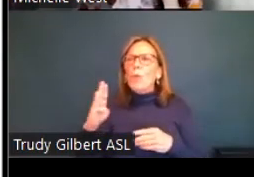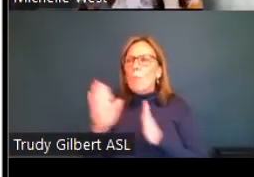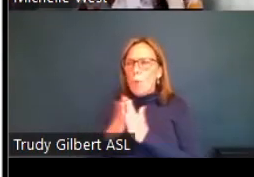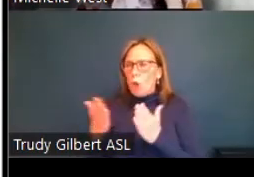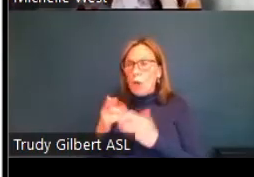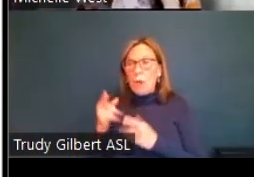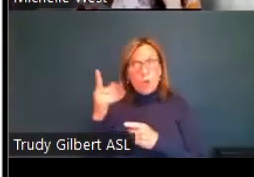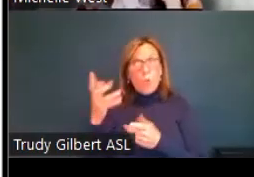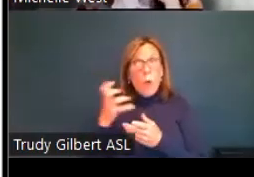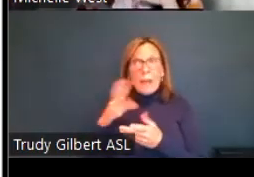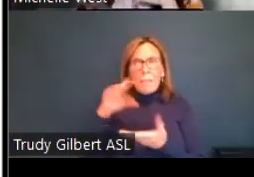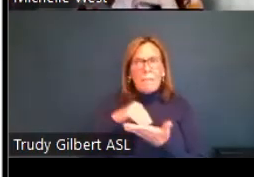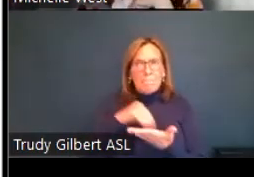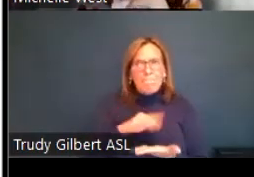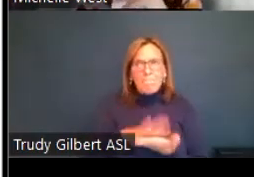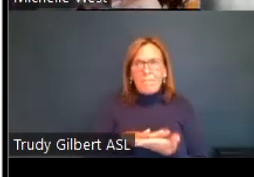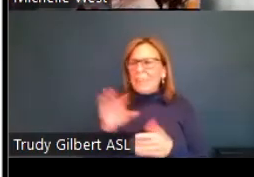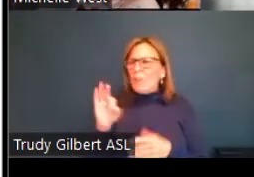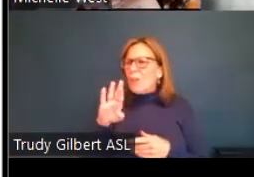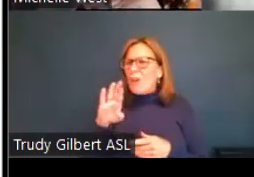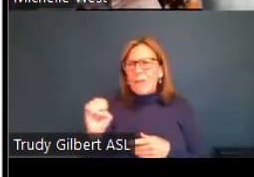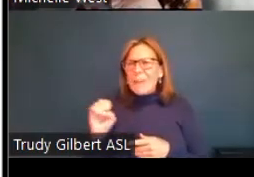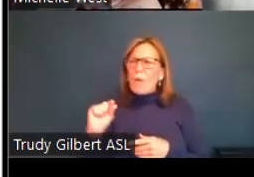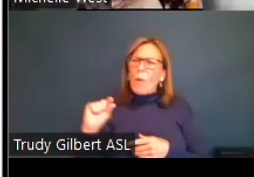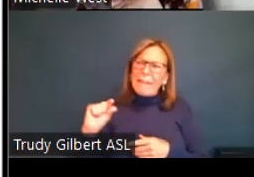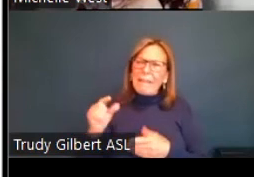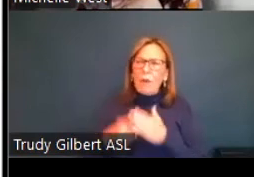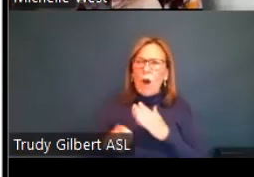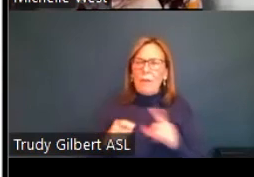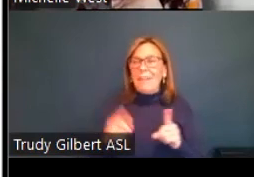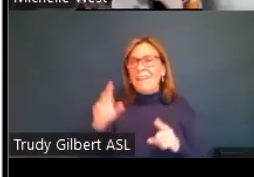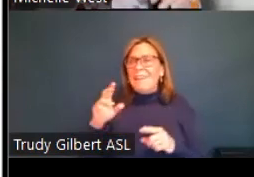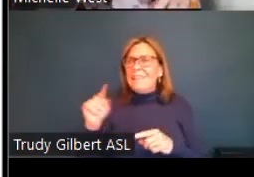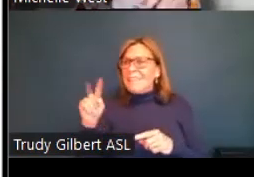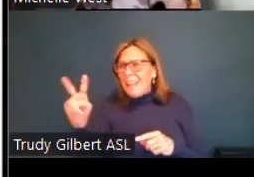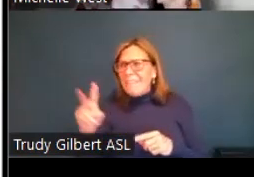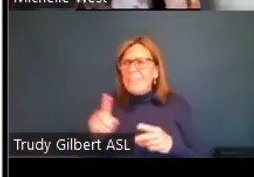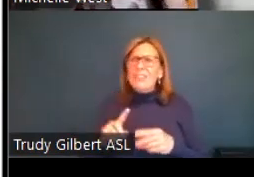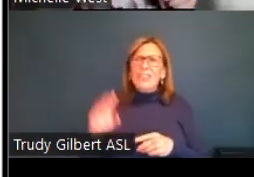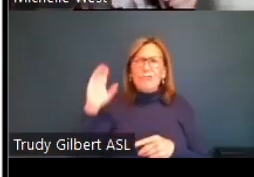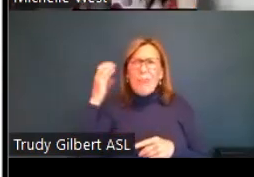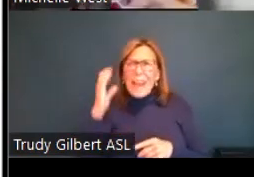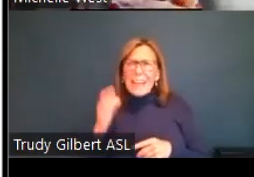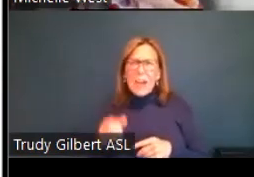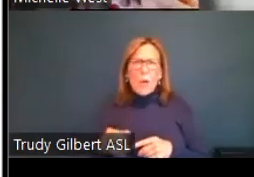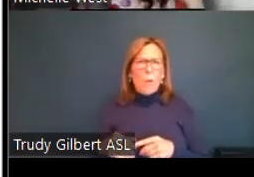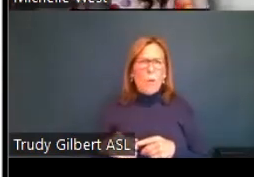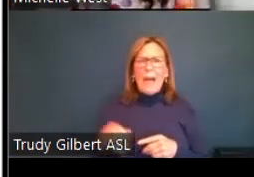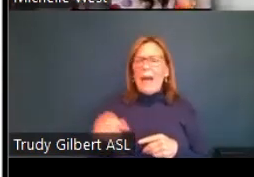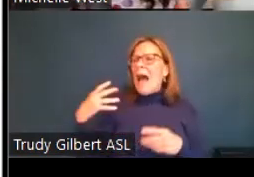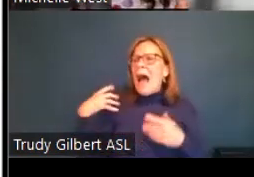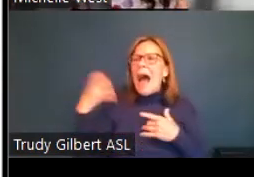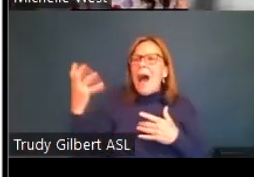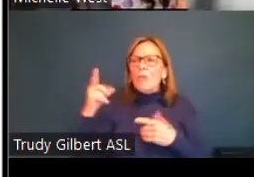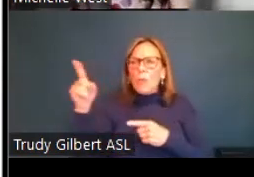free sometimes, or it's a minimal cost. Television, radio, outdoor is considered billboards or